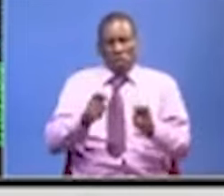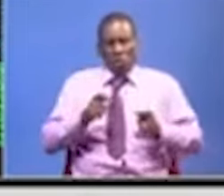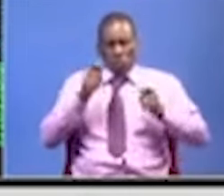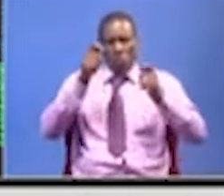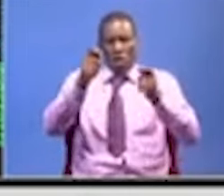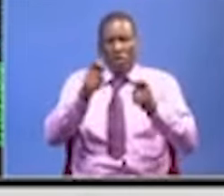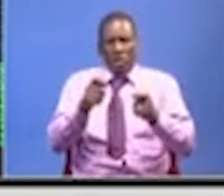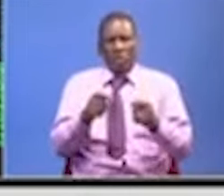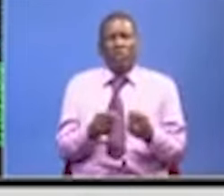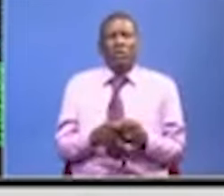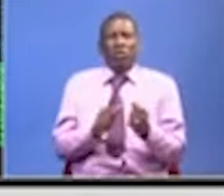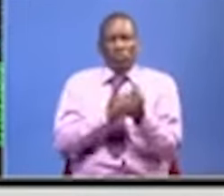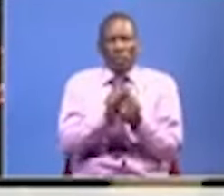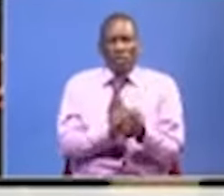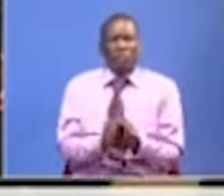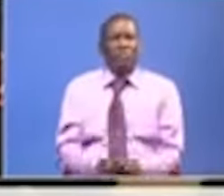that took place on Friday.